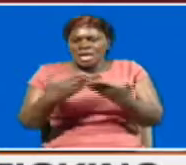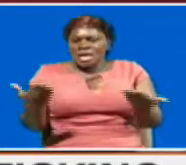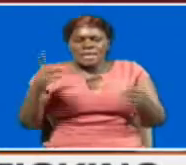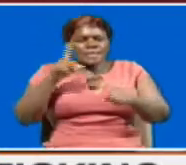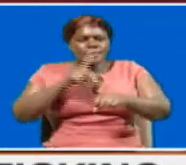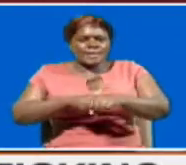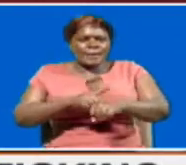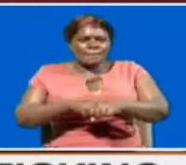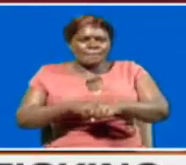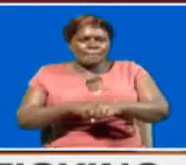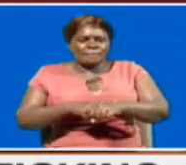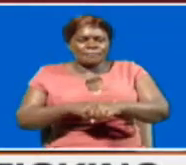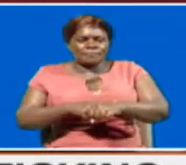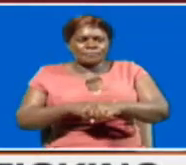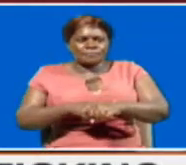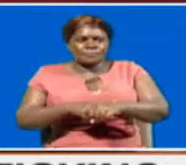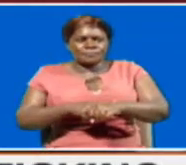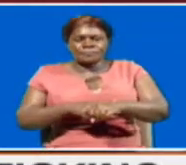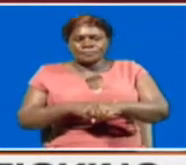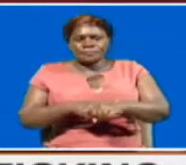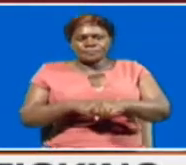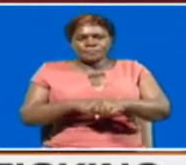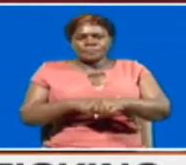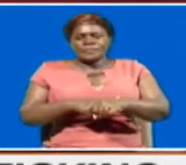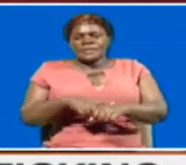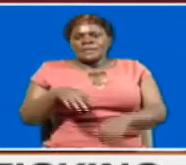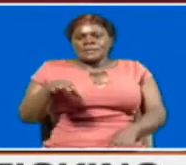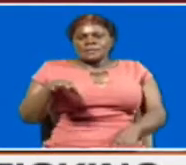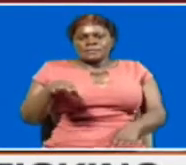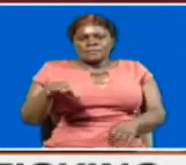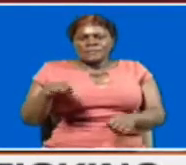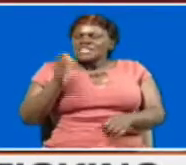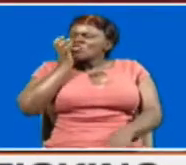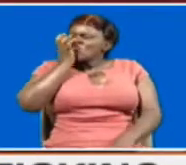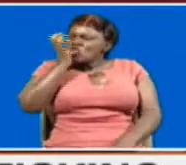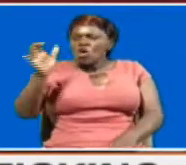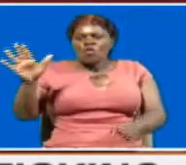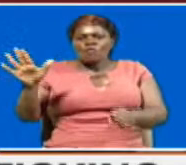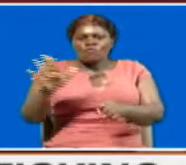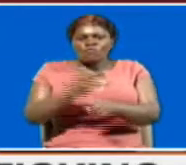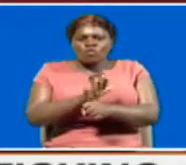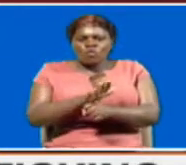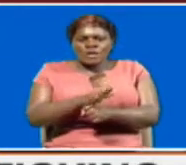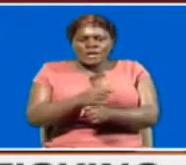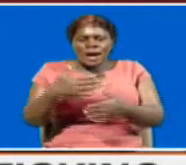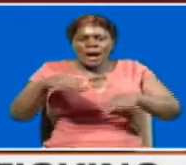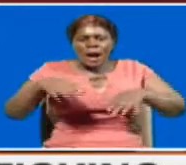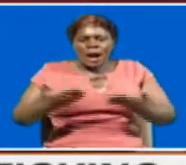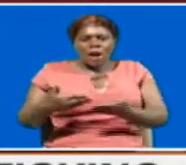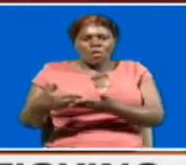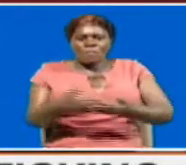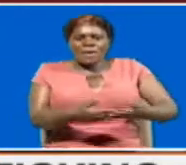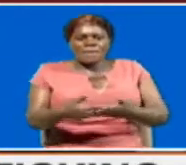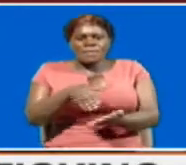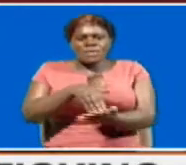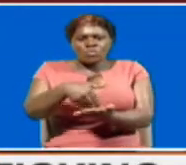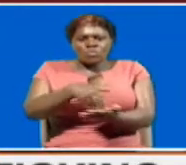any given moment in total disregard of the vulnerability of these